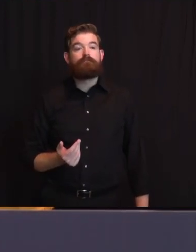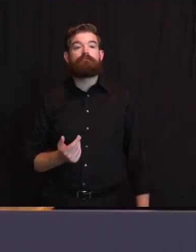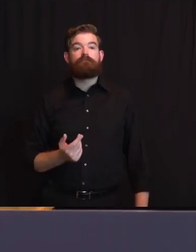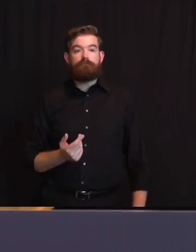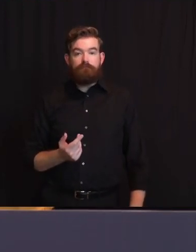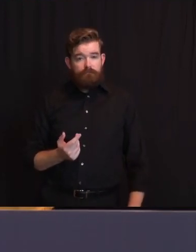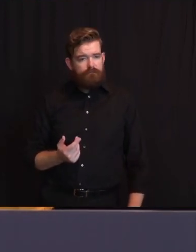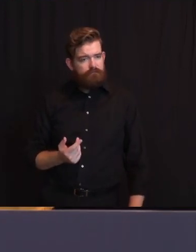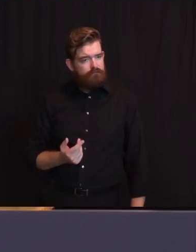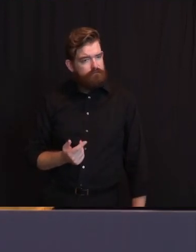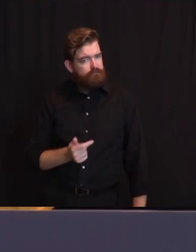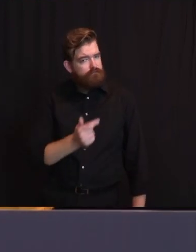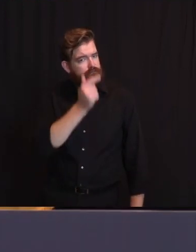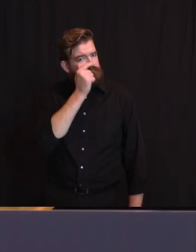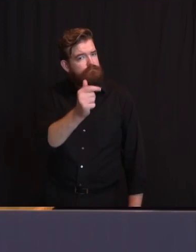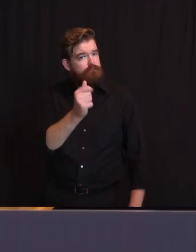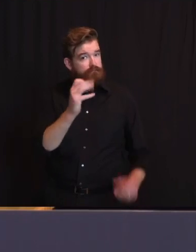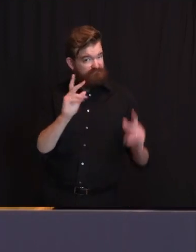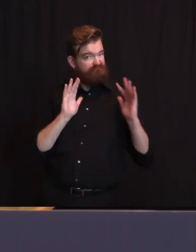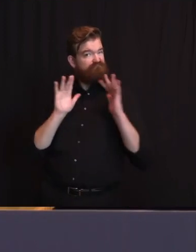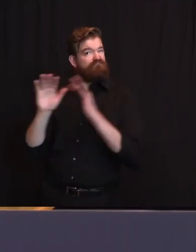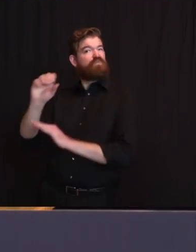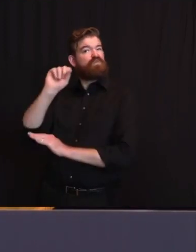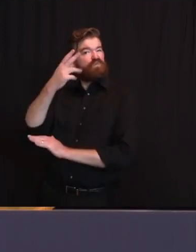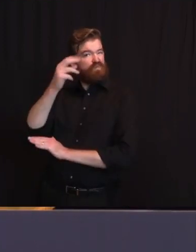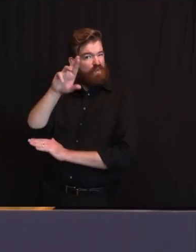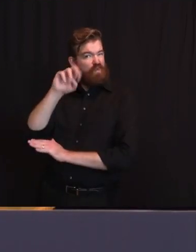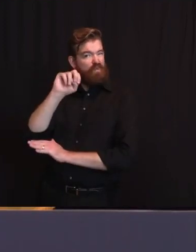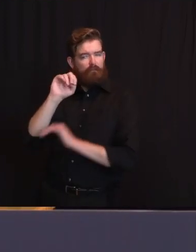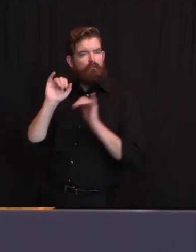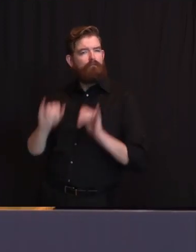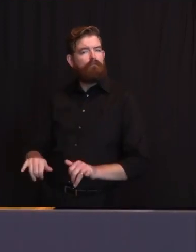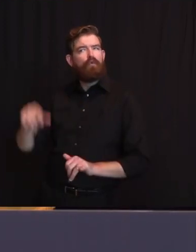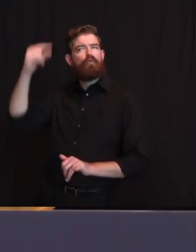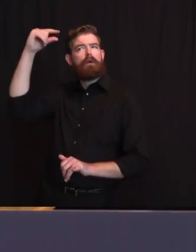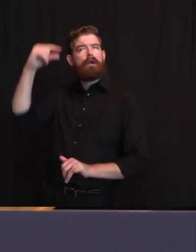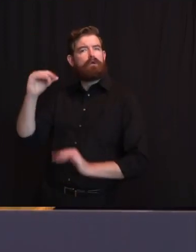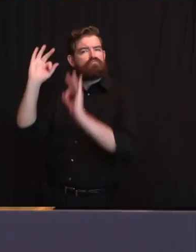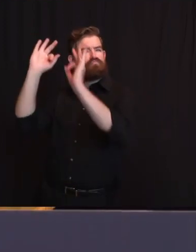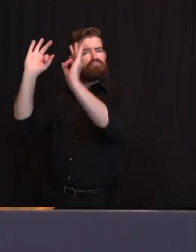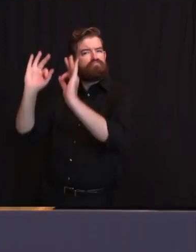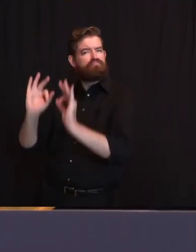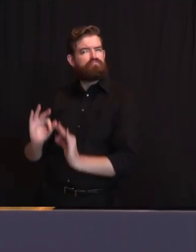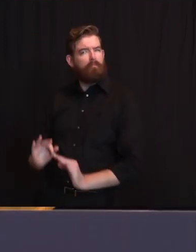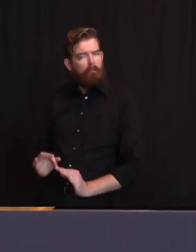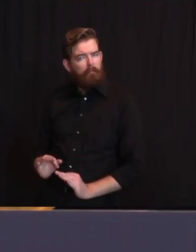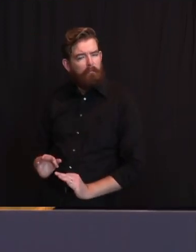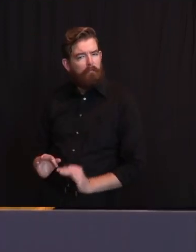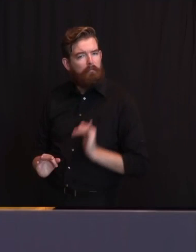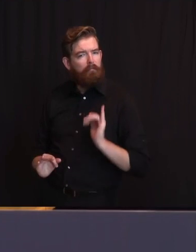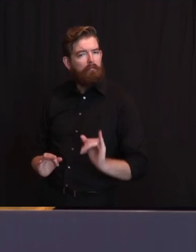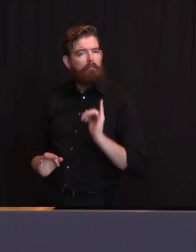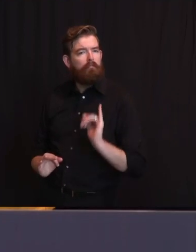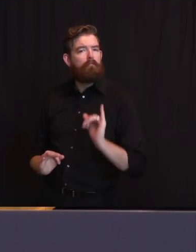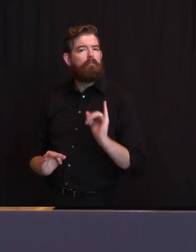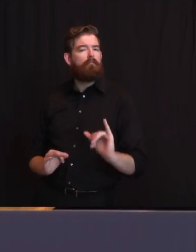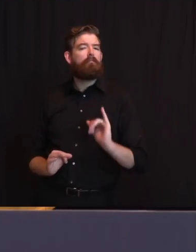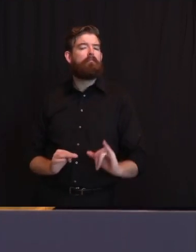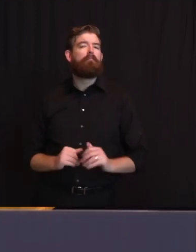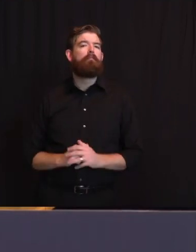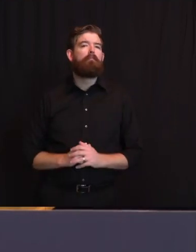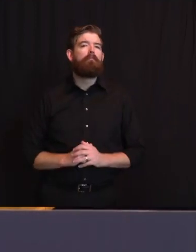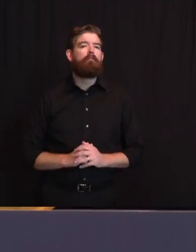but even more so this year. So thank you for that. And always, 2 things, Pat, other than to say it was an extraordinary moment this